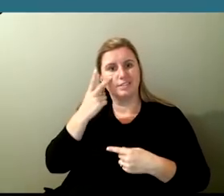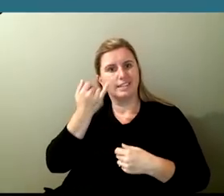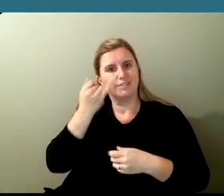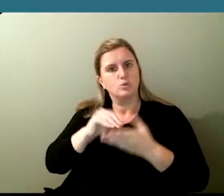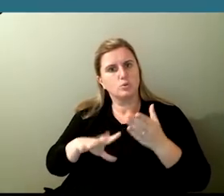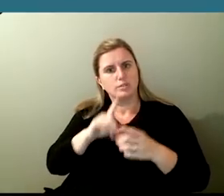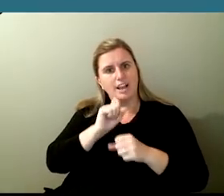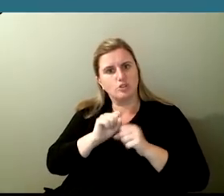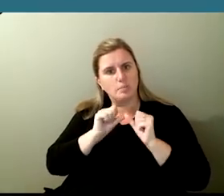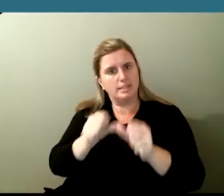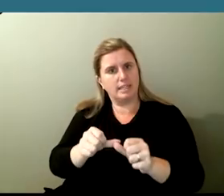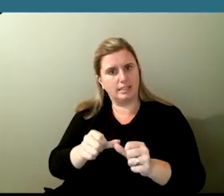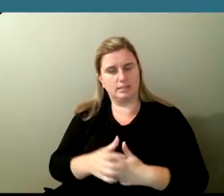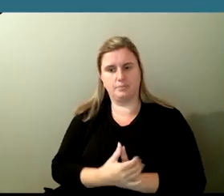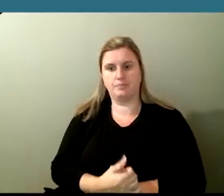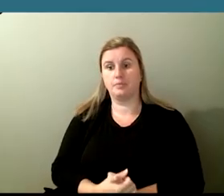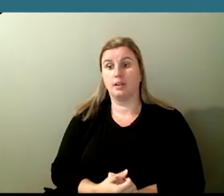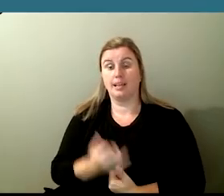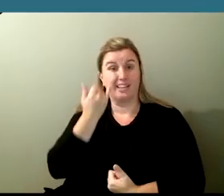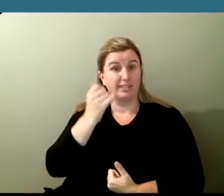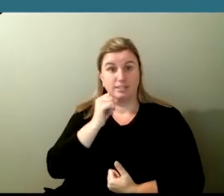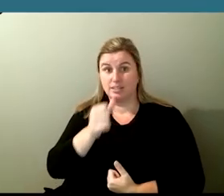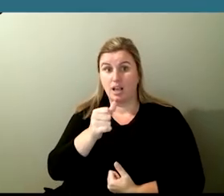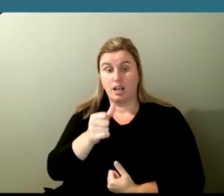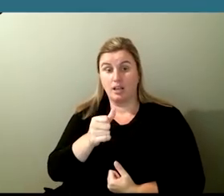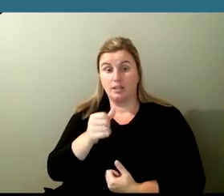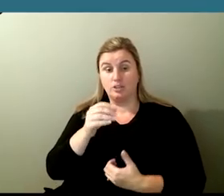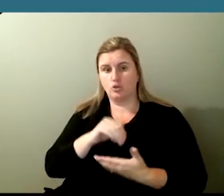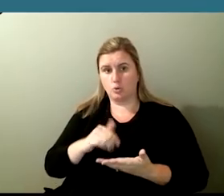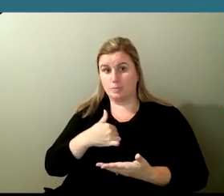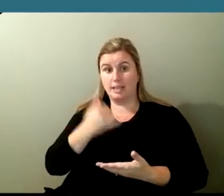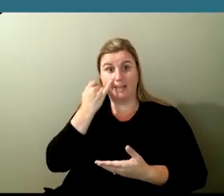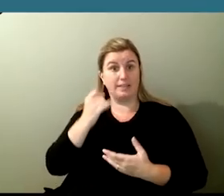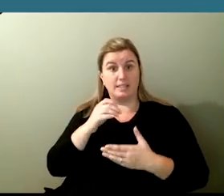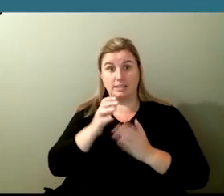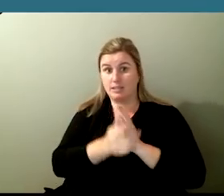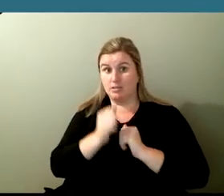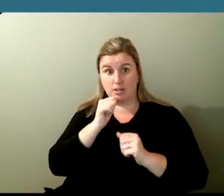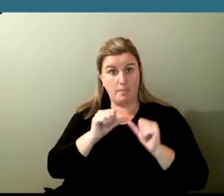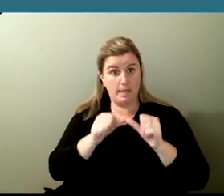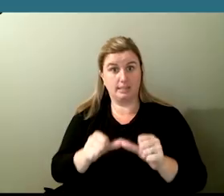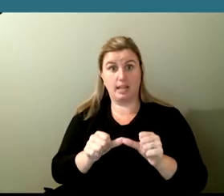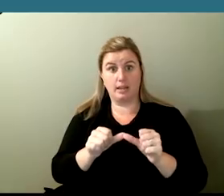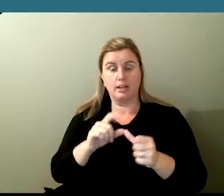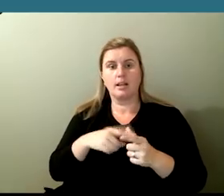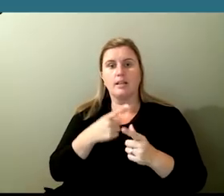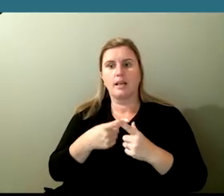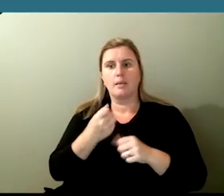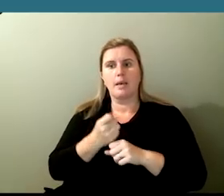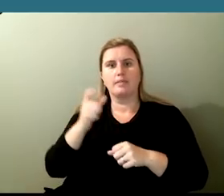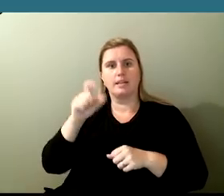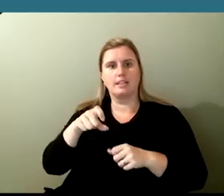being maintained. And if the skill is not being, if the skill is not being maintained, then make the